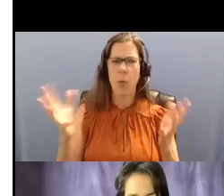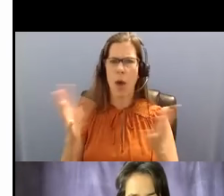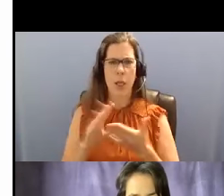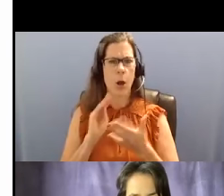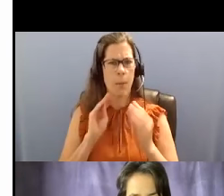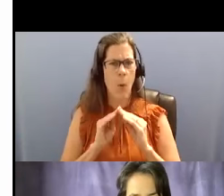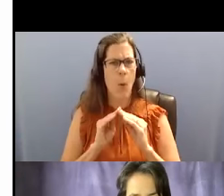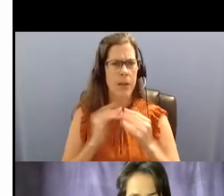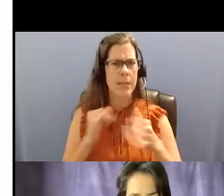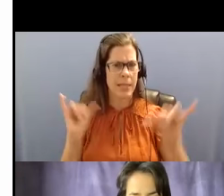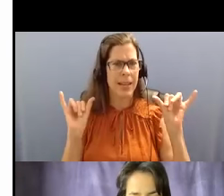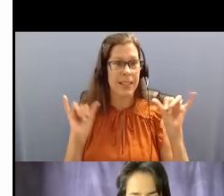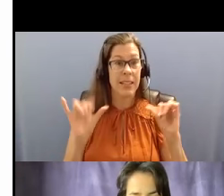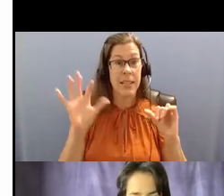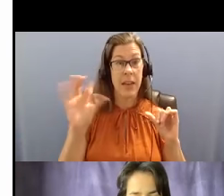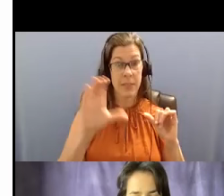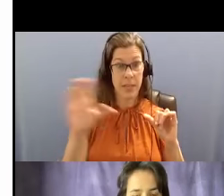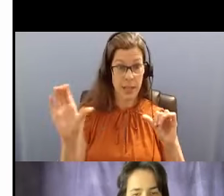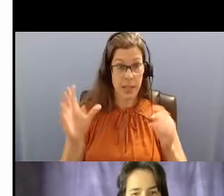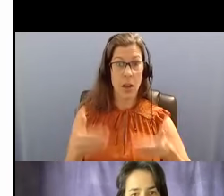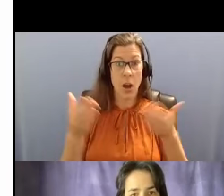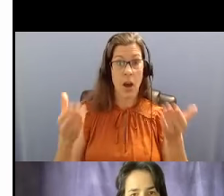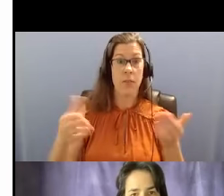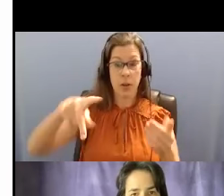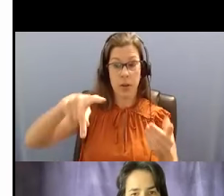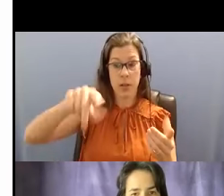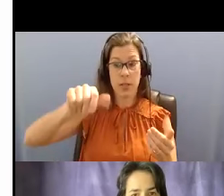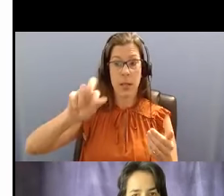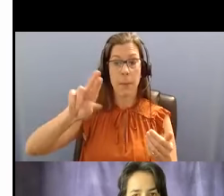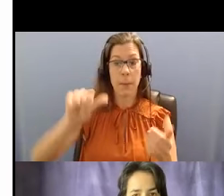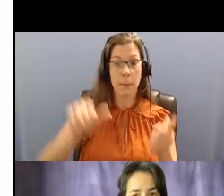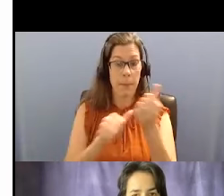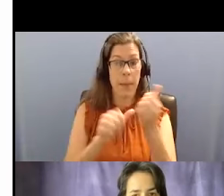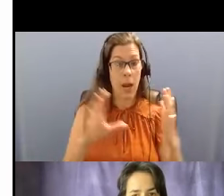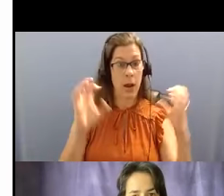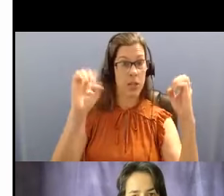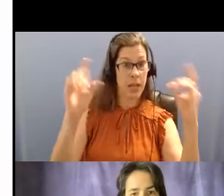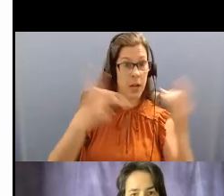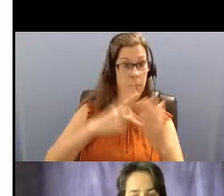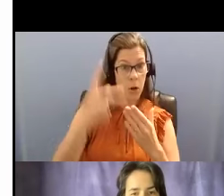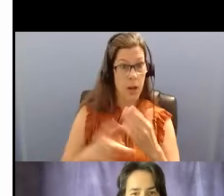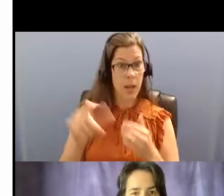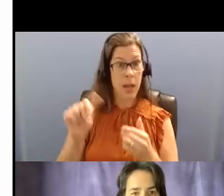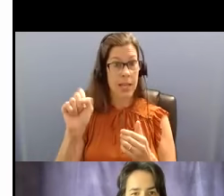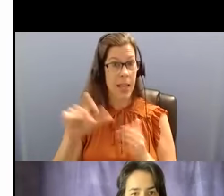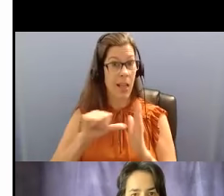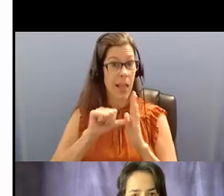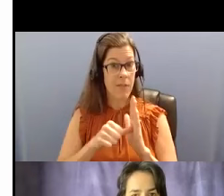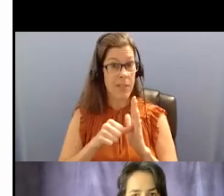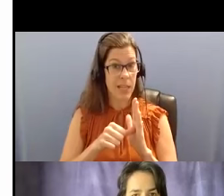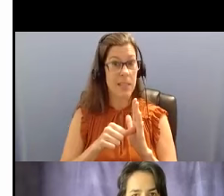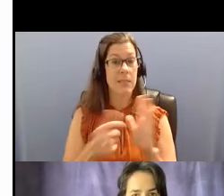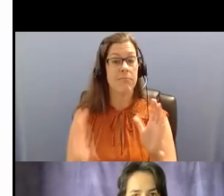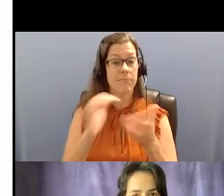SFCC also offers a paraeducator program with an ASL emphasis. The program is also